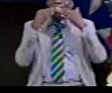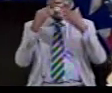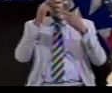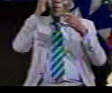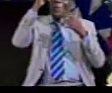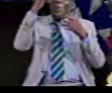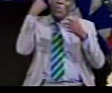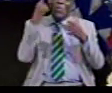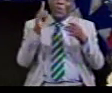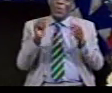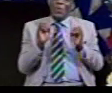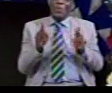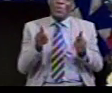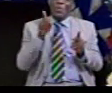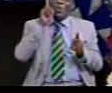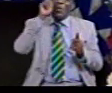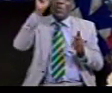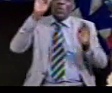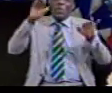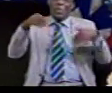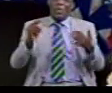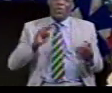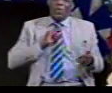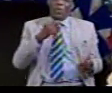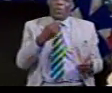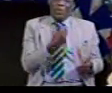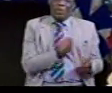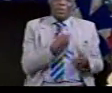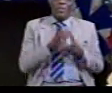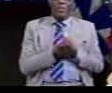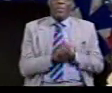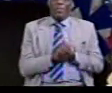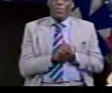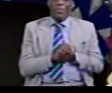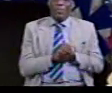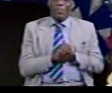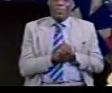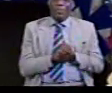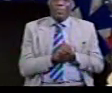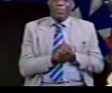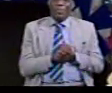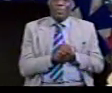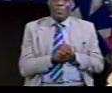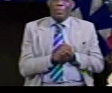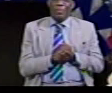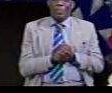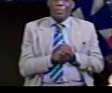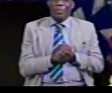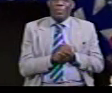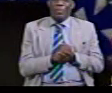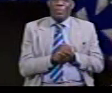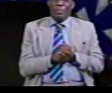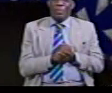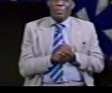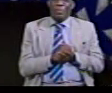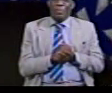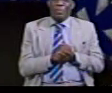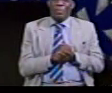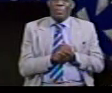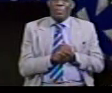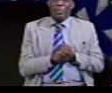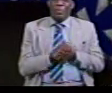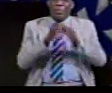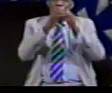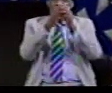au Seigneur, merci pour l'opportunité que tu nous as donnée. And for the whole of CEMAC. Et pour tout la CEMAC. Worship the